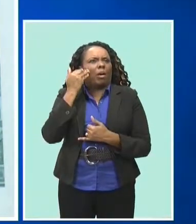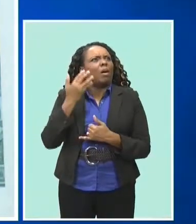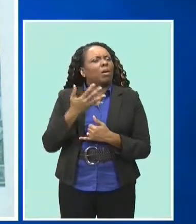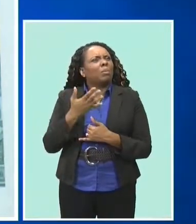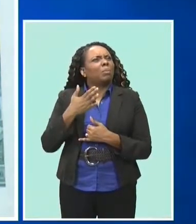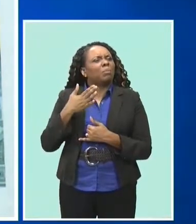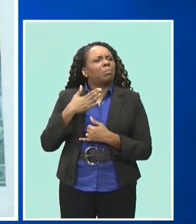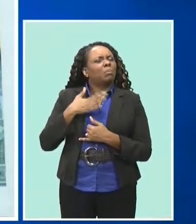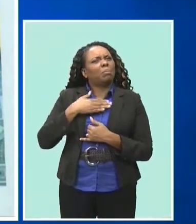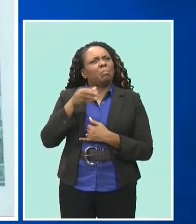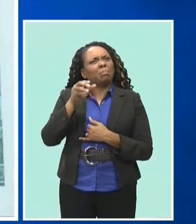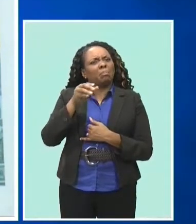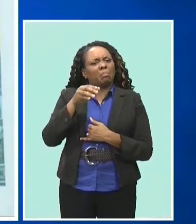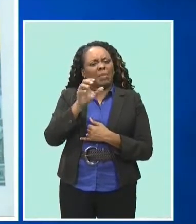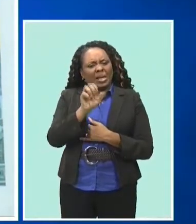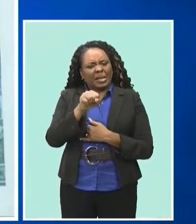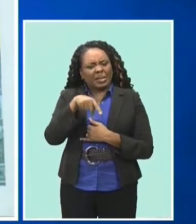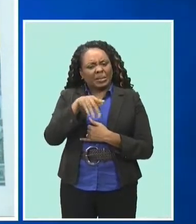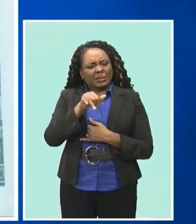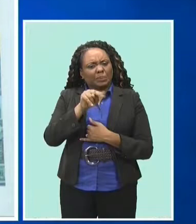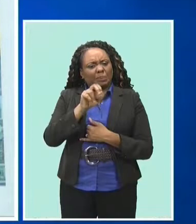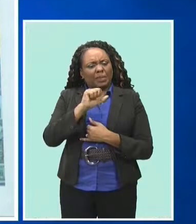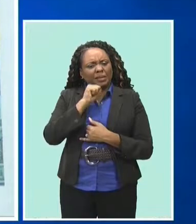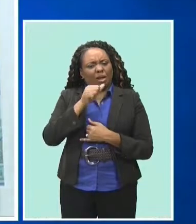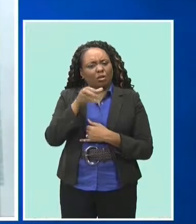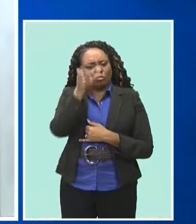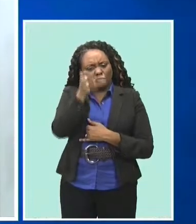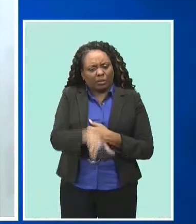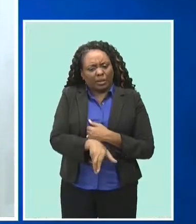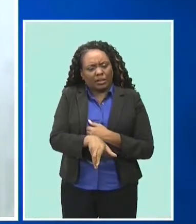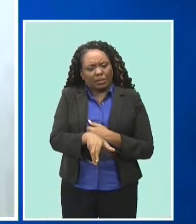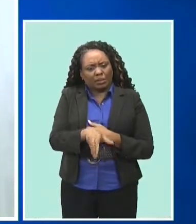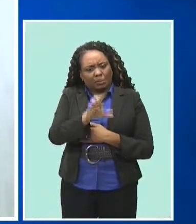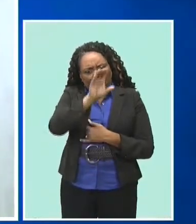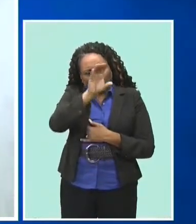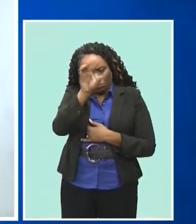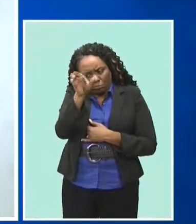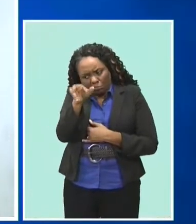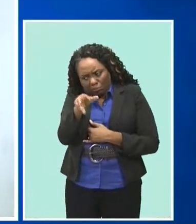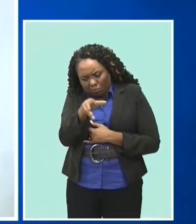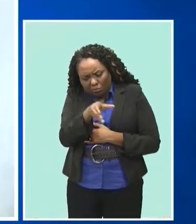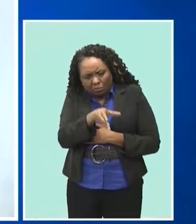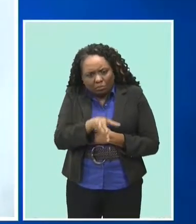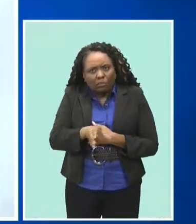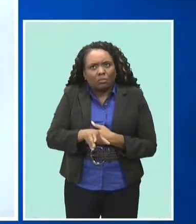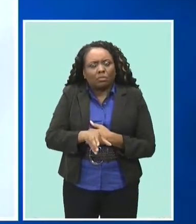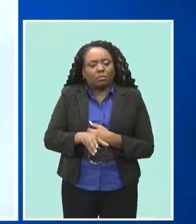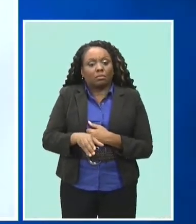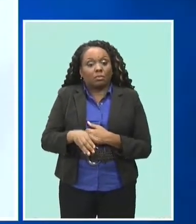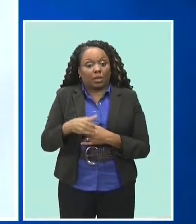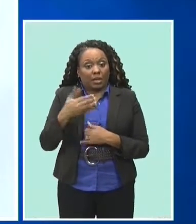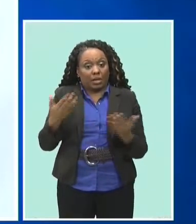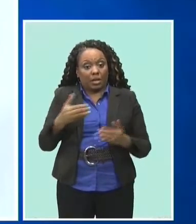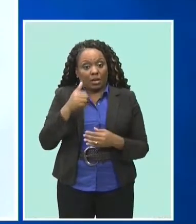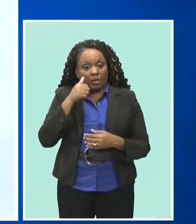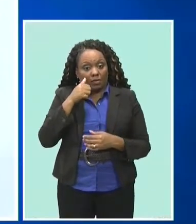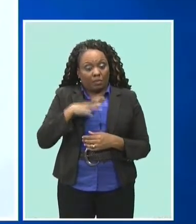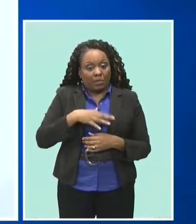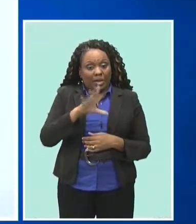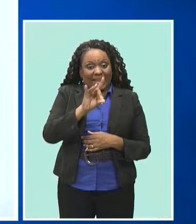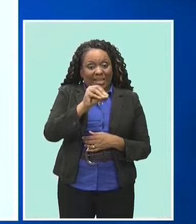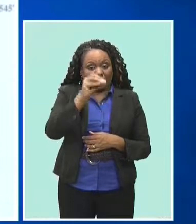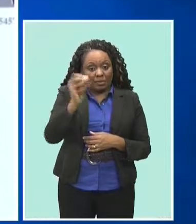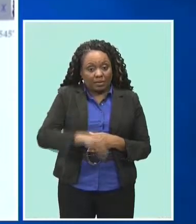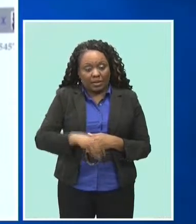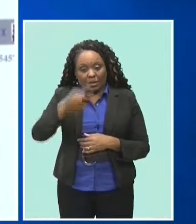statistics here in Barbados. For females is about 80%, males is about